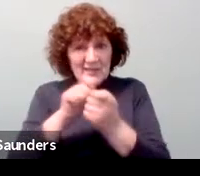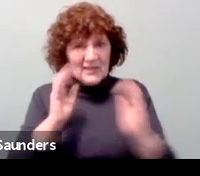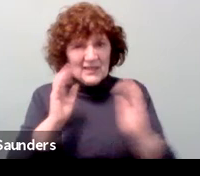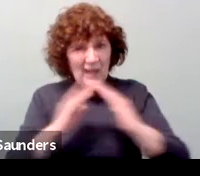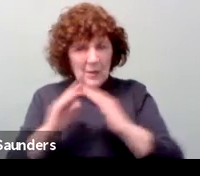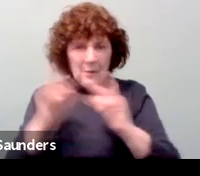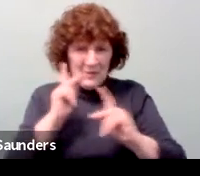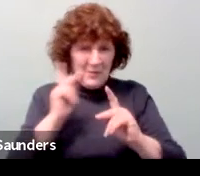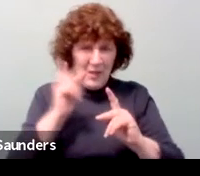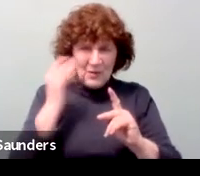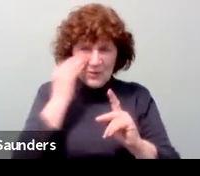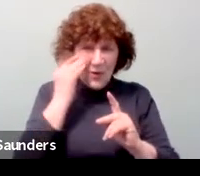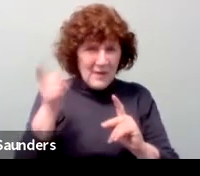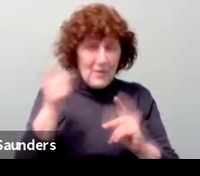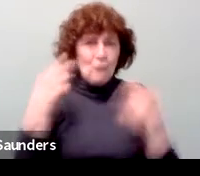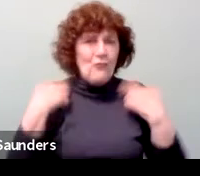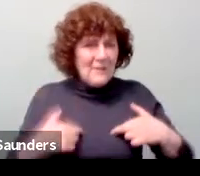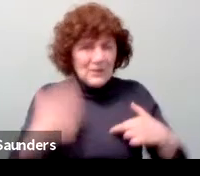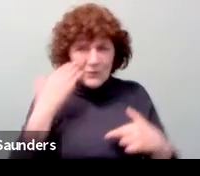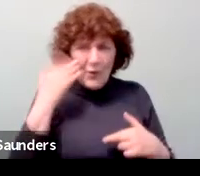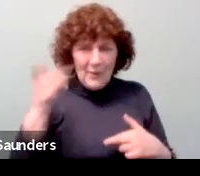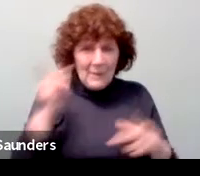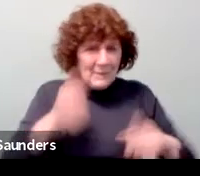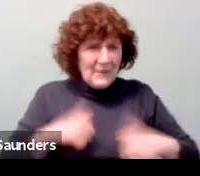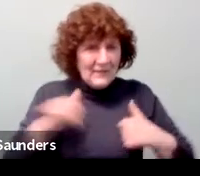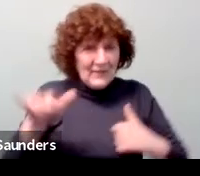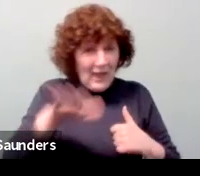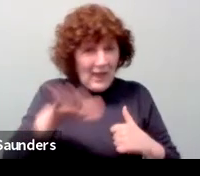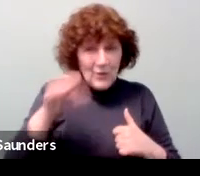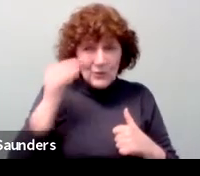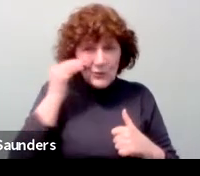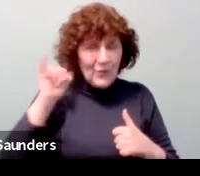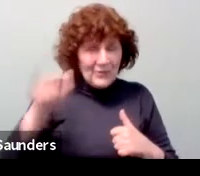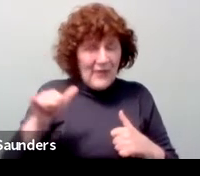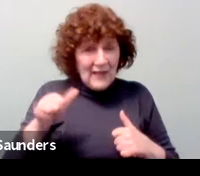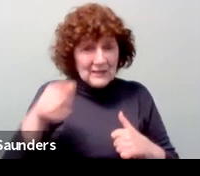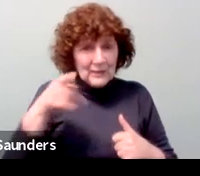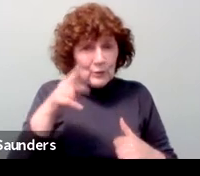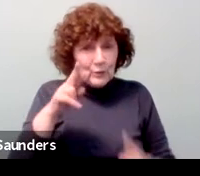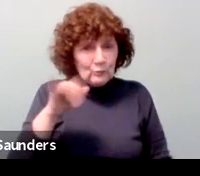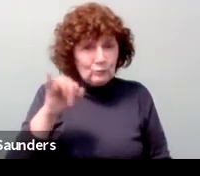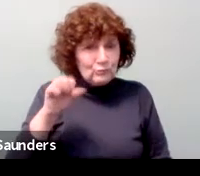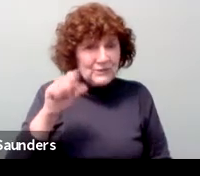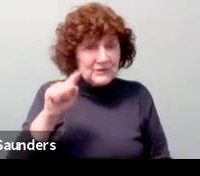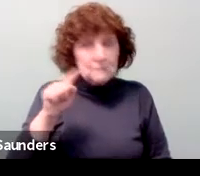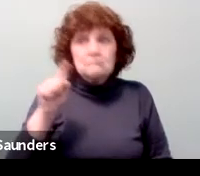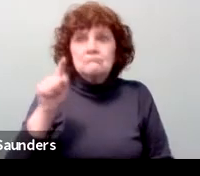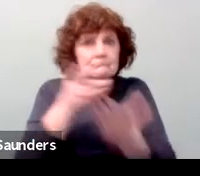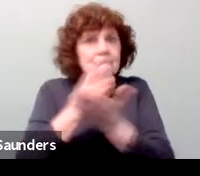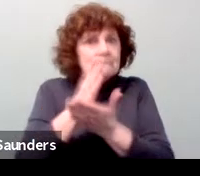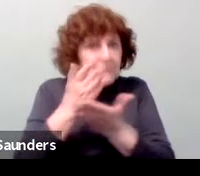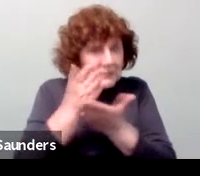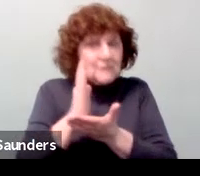the rabbis and the locals in that particular place, and who was permitted, despite